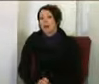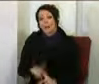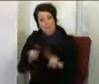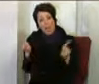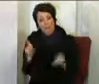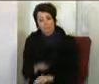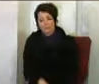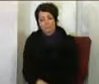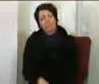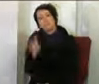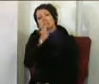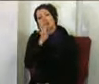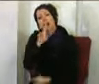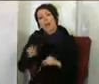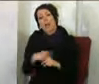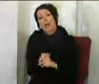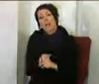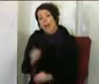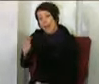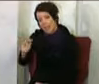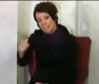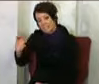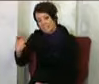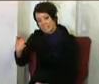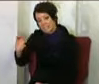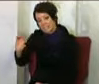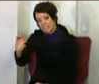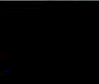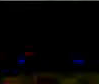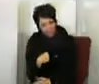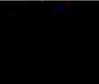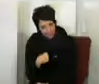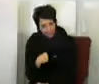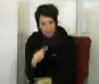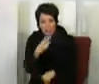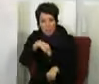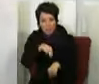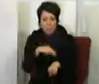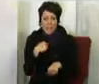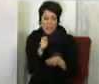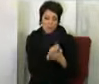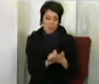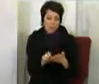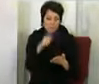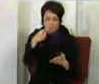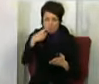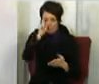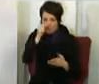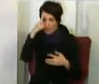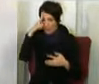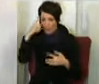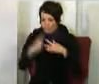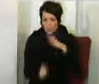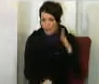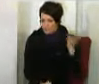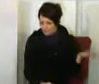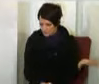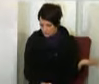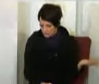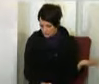But what I'm going to talk about is what MCC is to me. And of course, I have notes because I don't remember anything.